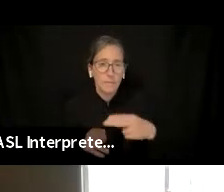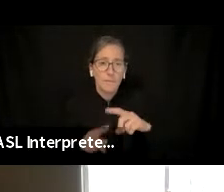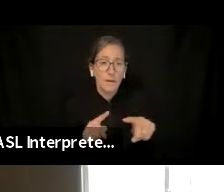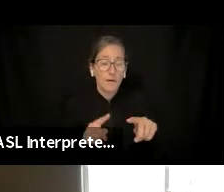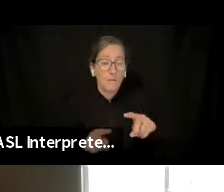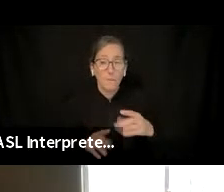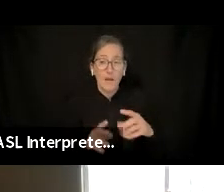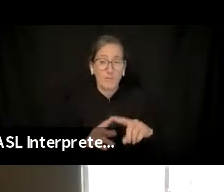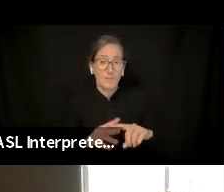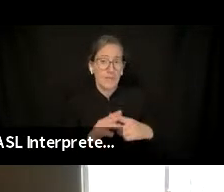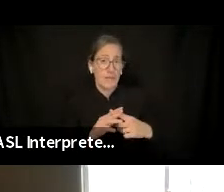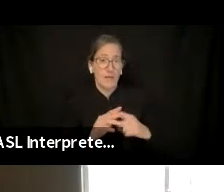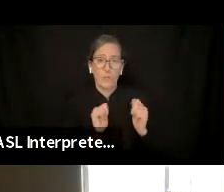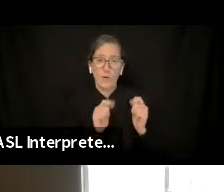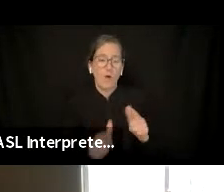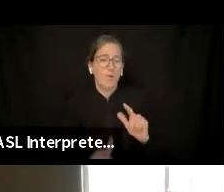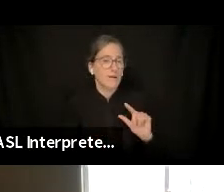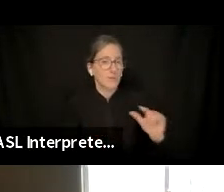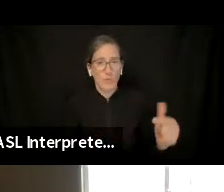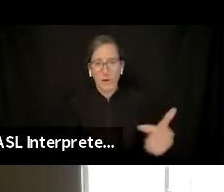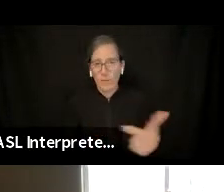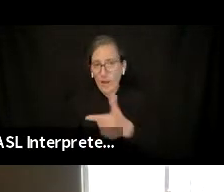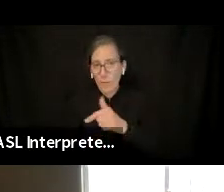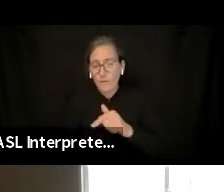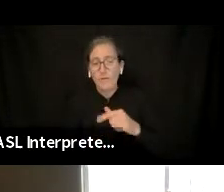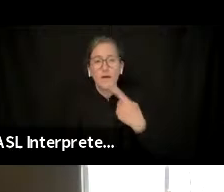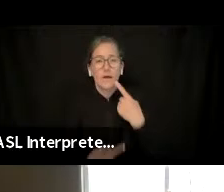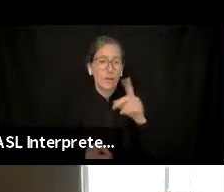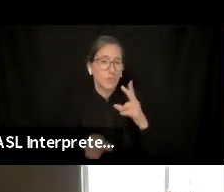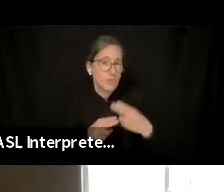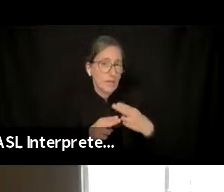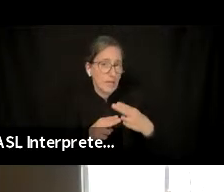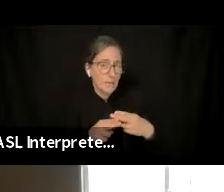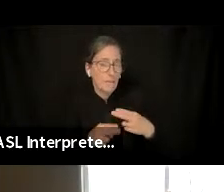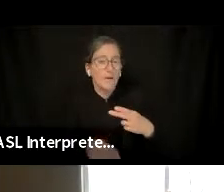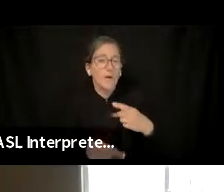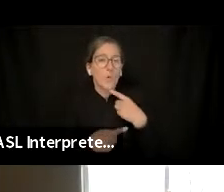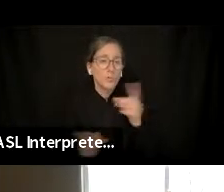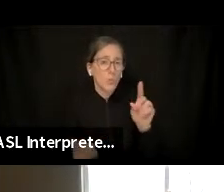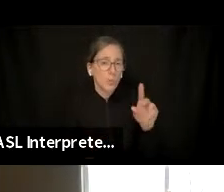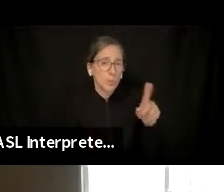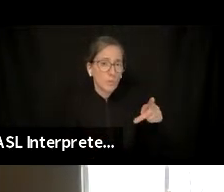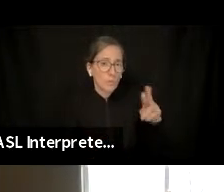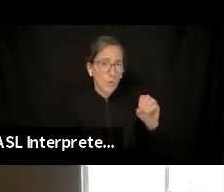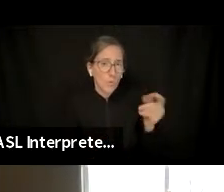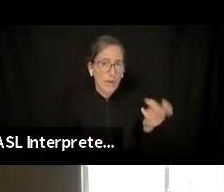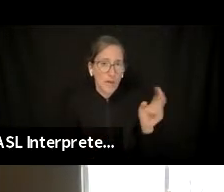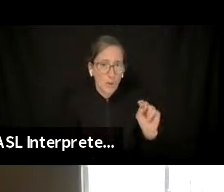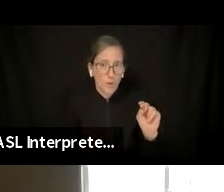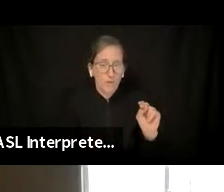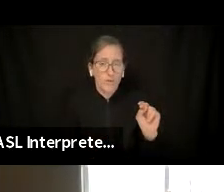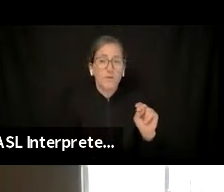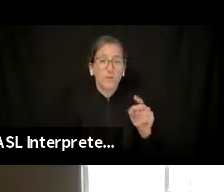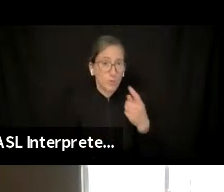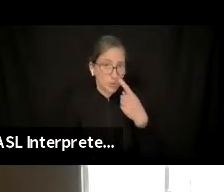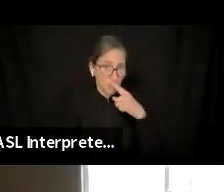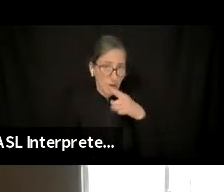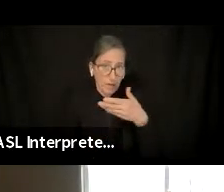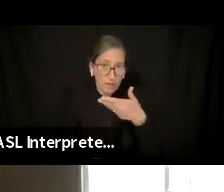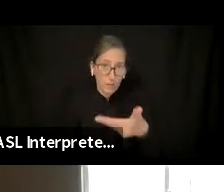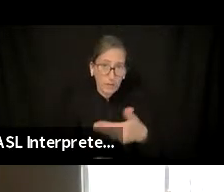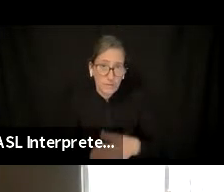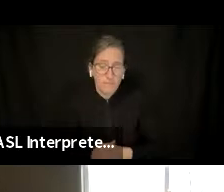and what brought us here today for the Human Rights and Equity Commission. Do you mind introducing yourself? Sure. Hi,